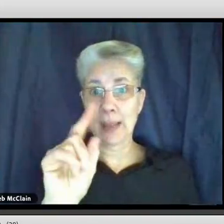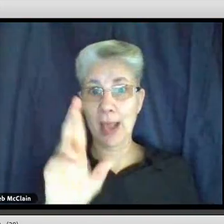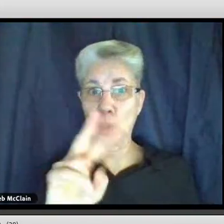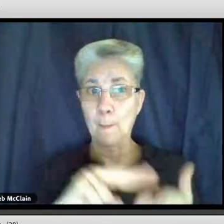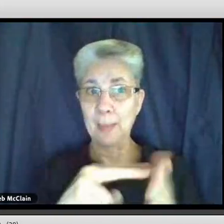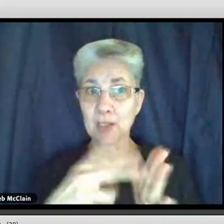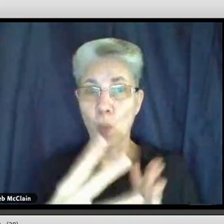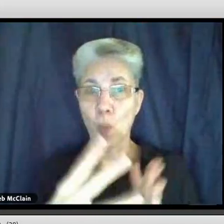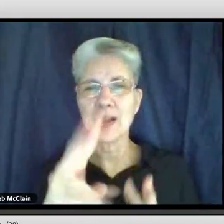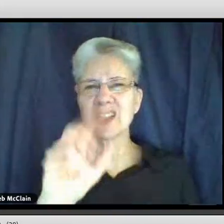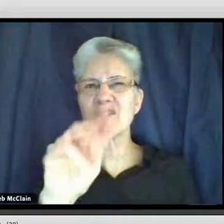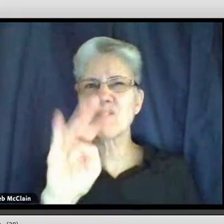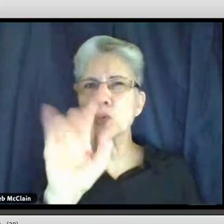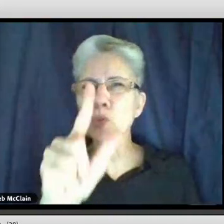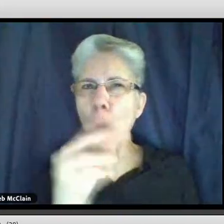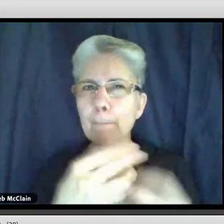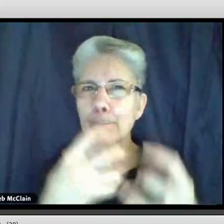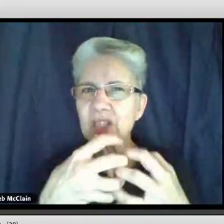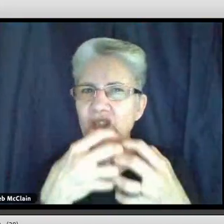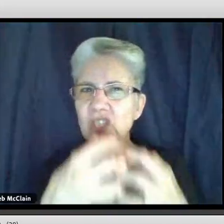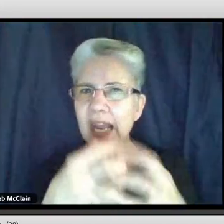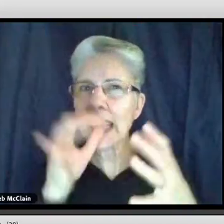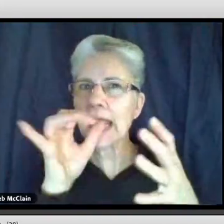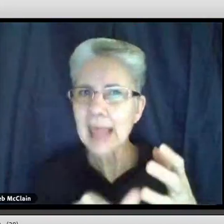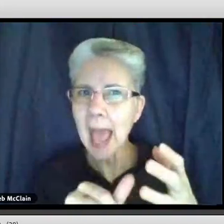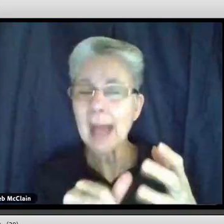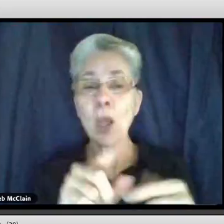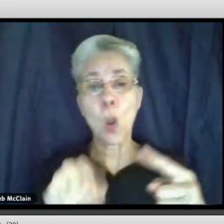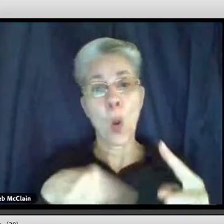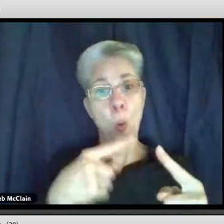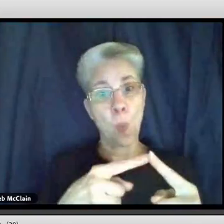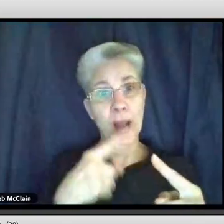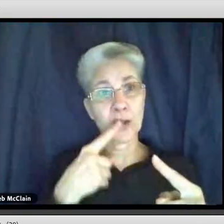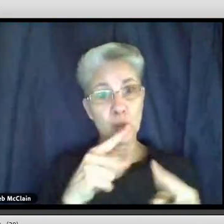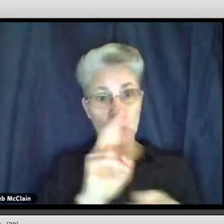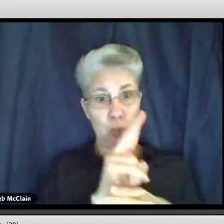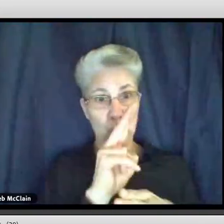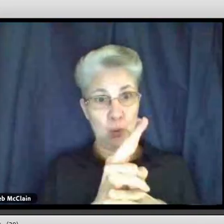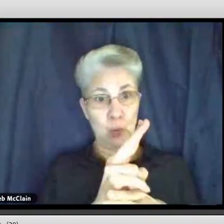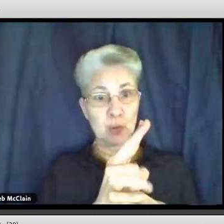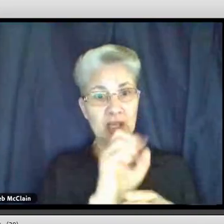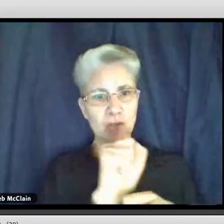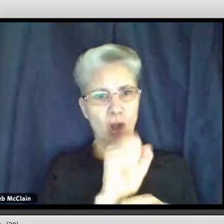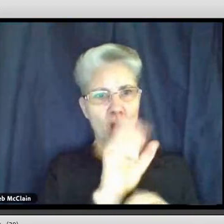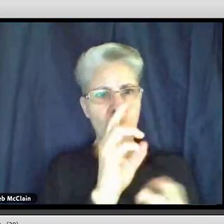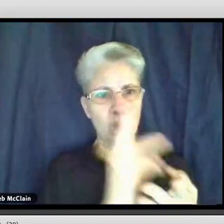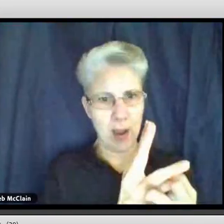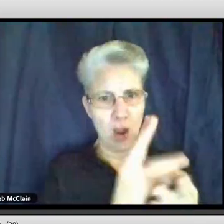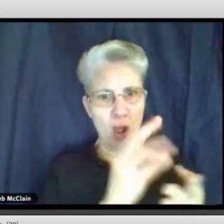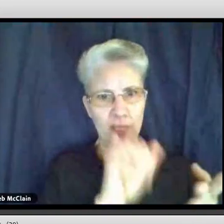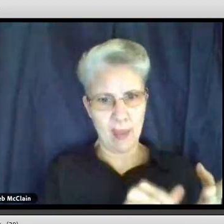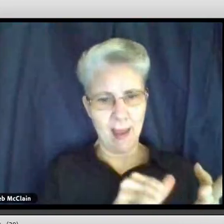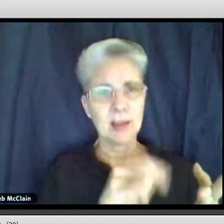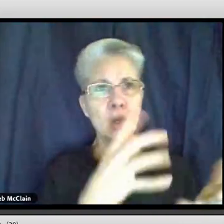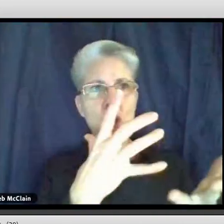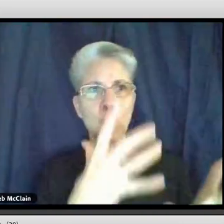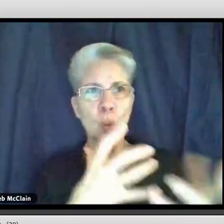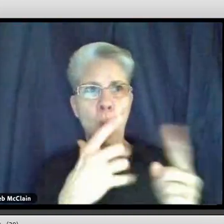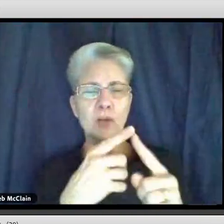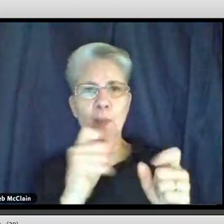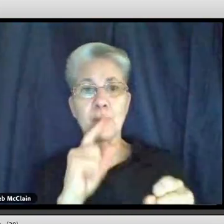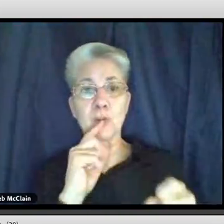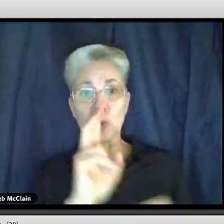a virtual machine that when you access the piece of software that you want to be